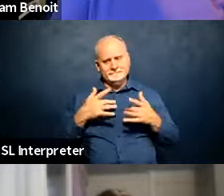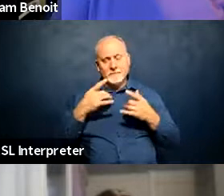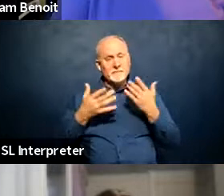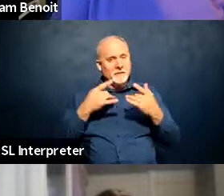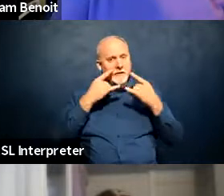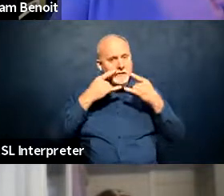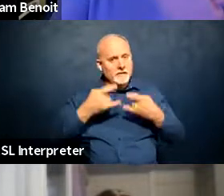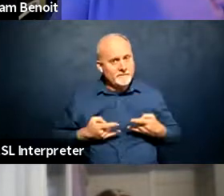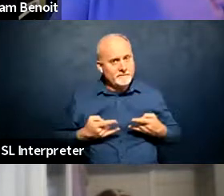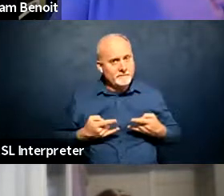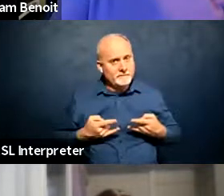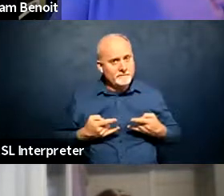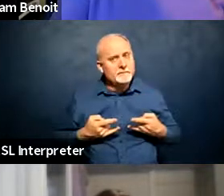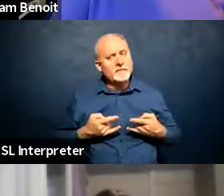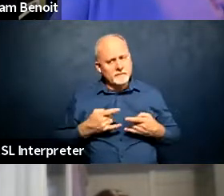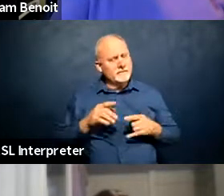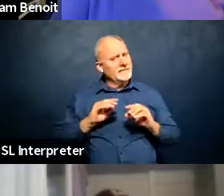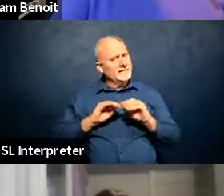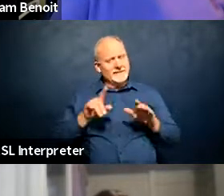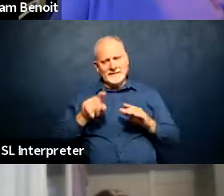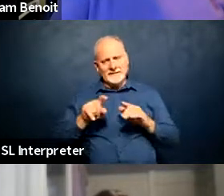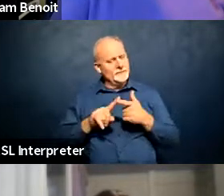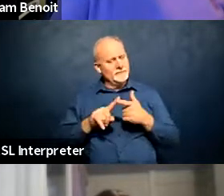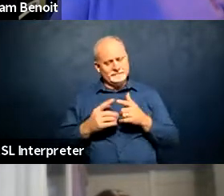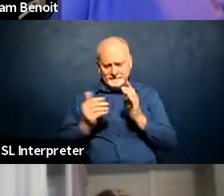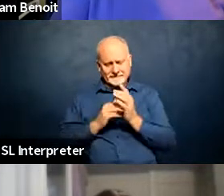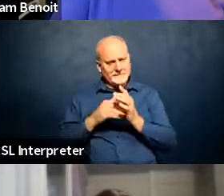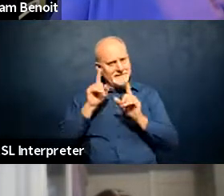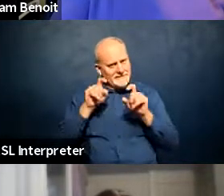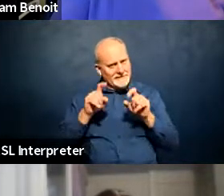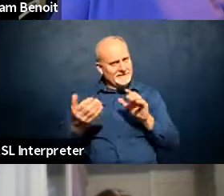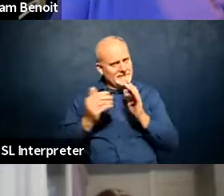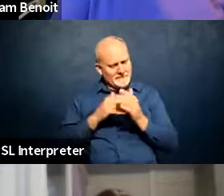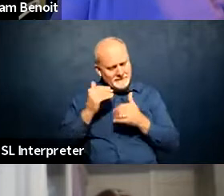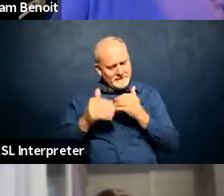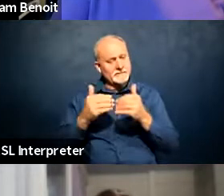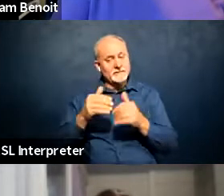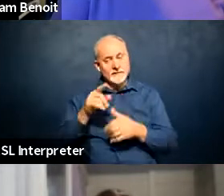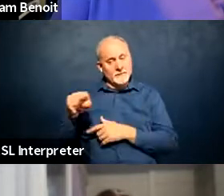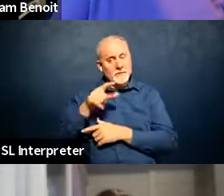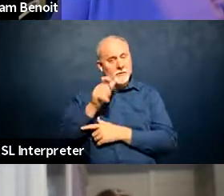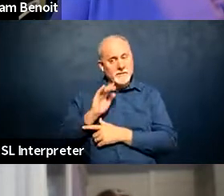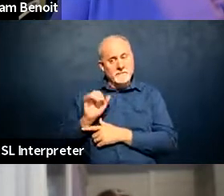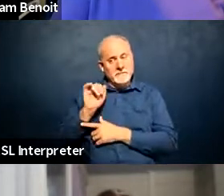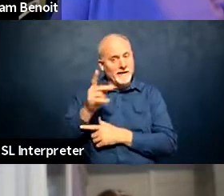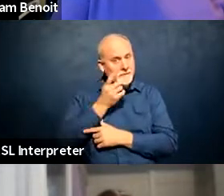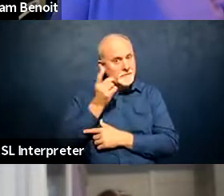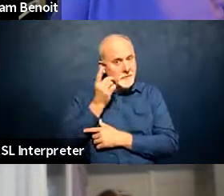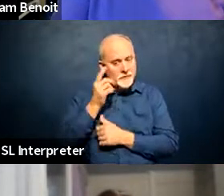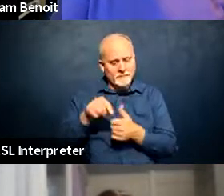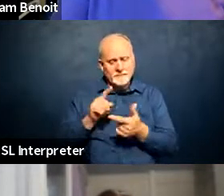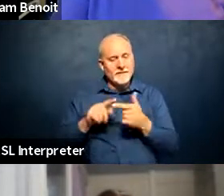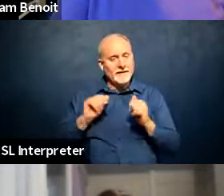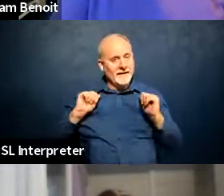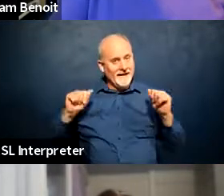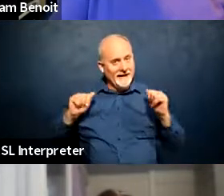off, they clearly needed to have that re-entry testing process done. And consequently, those going back in the dorms athletes and